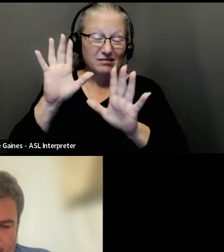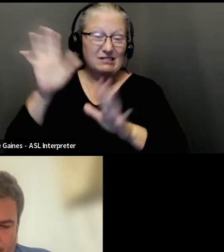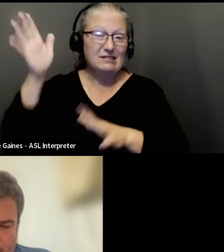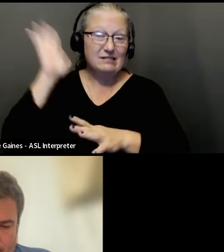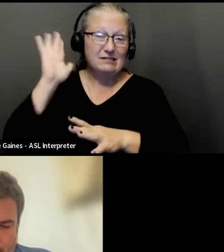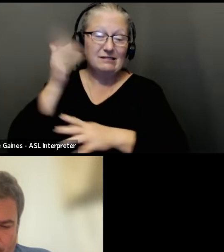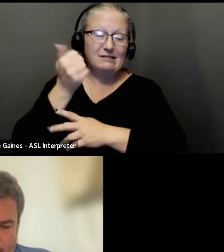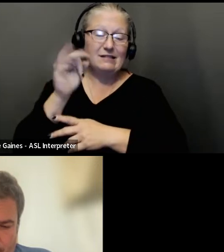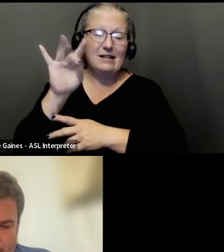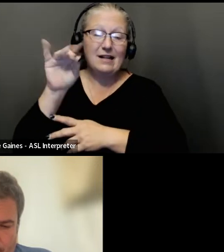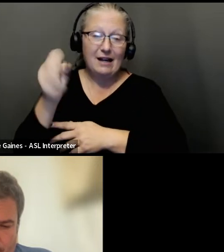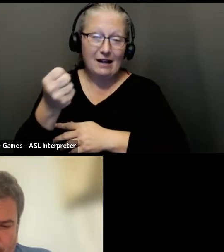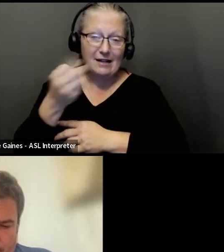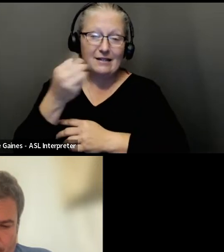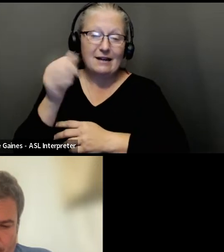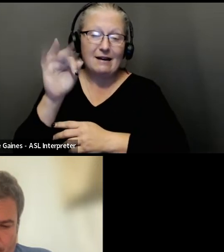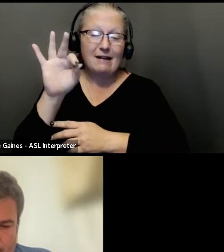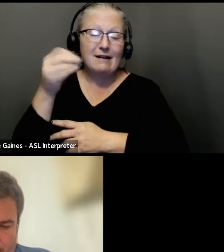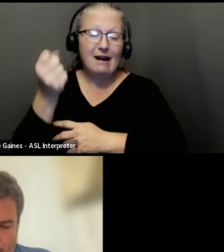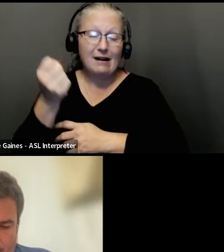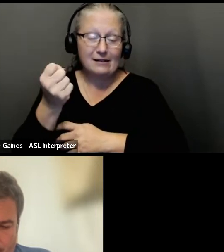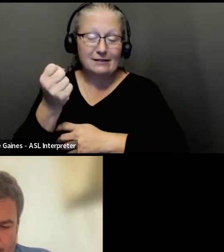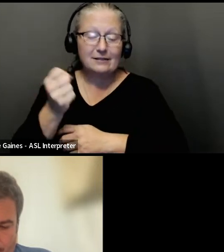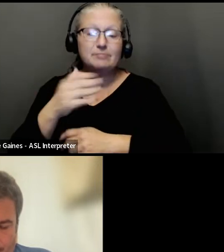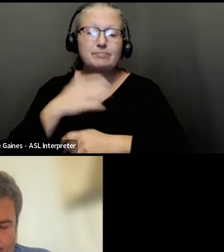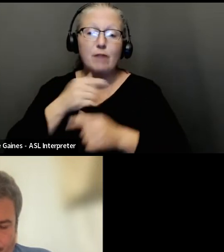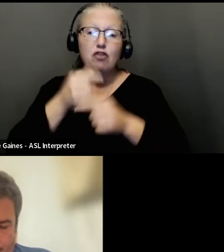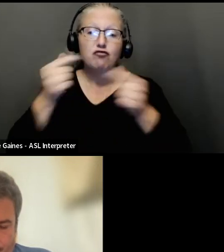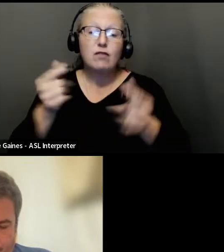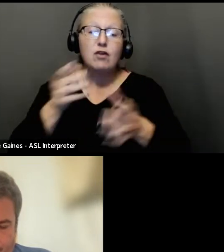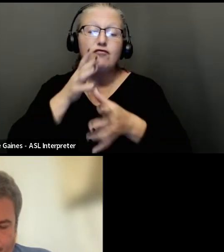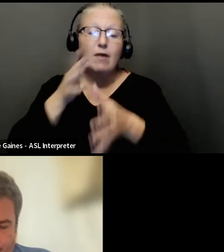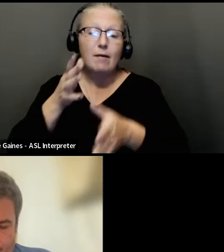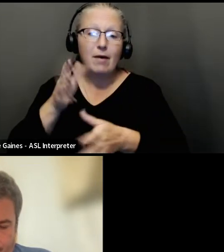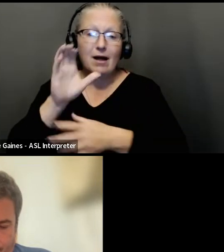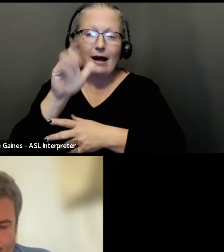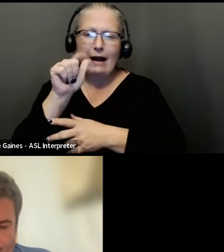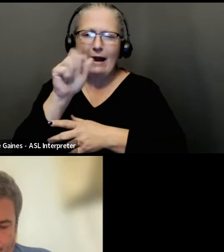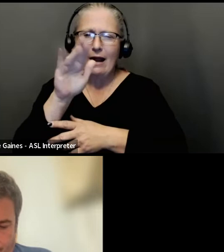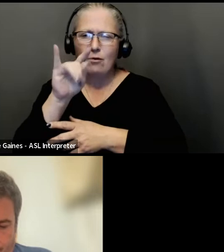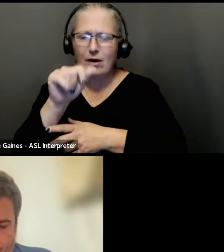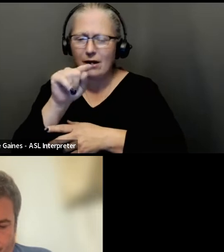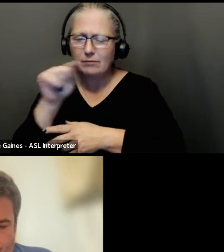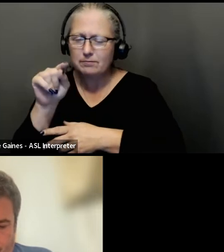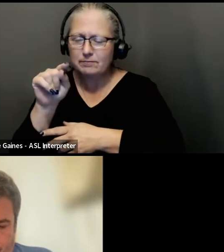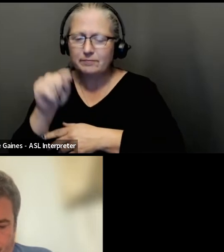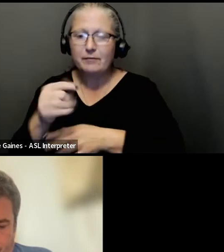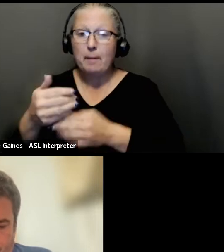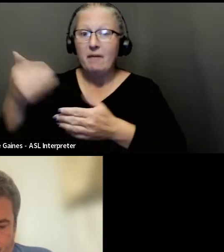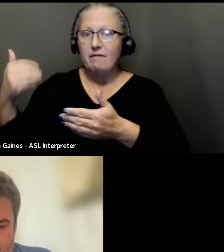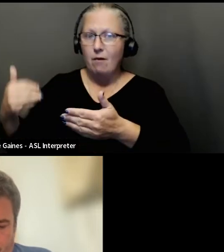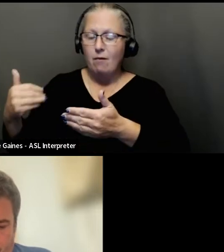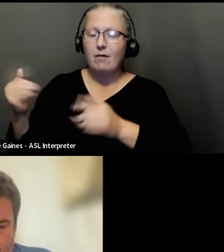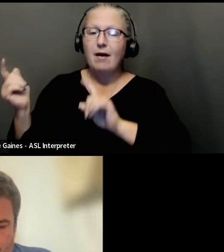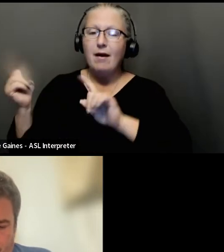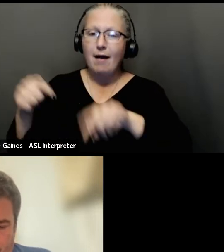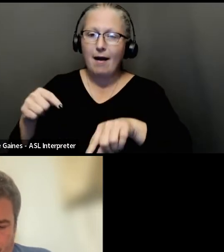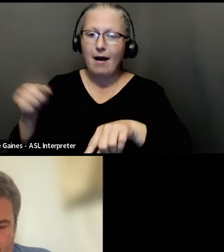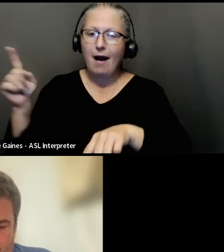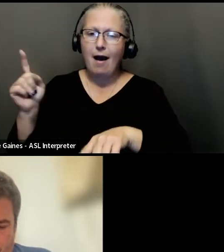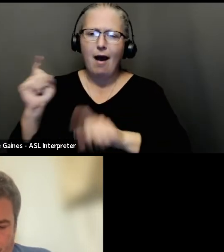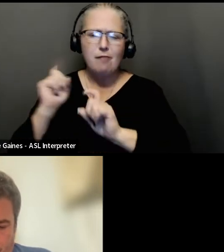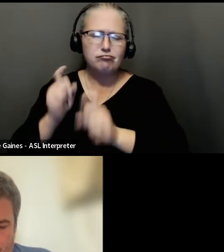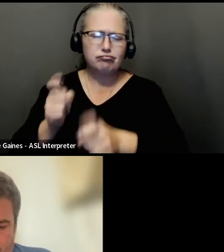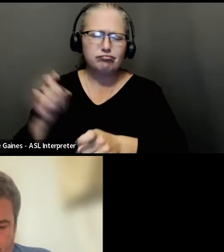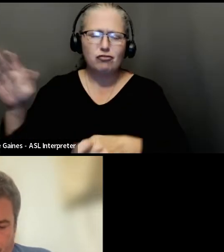the 1980s and 1990s. My great-grandmother, Clarita Dionisio, who came before and dedicated her life as